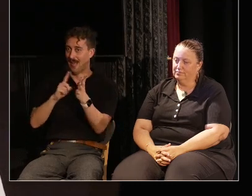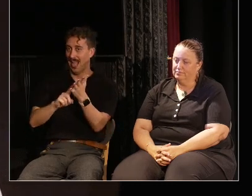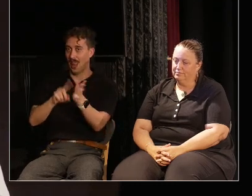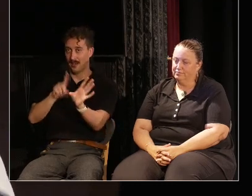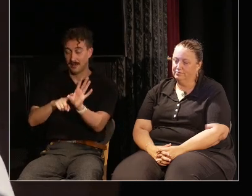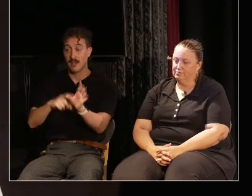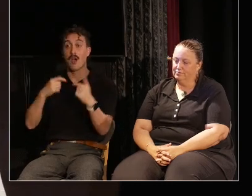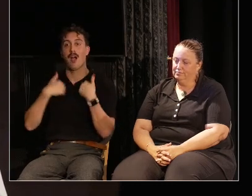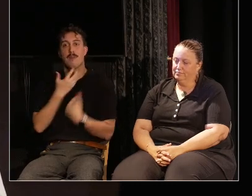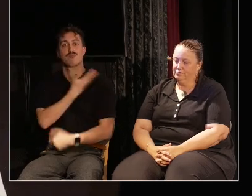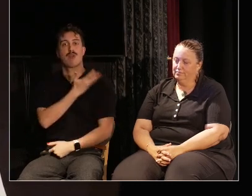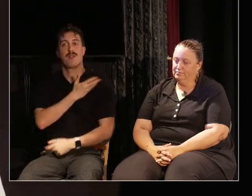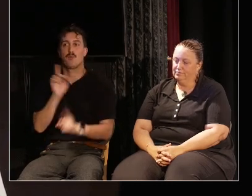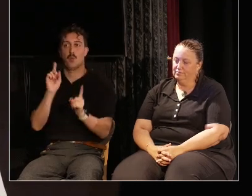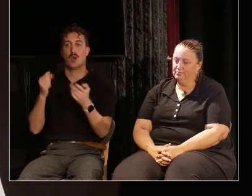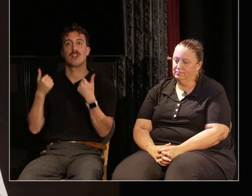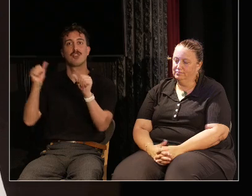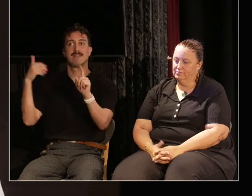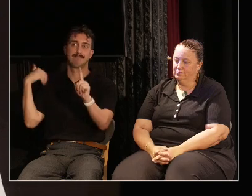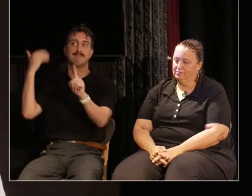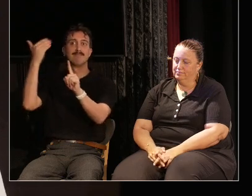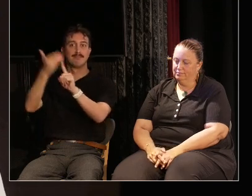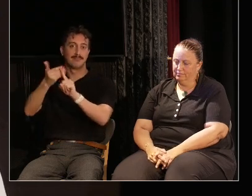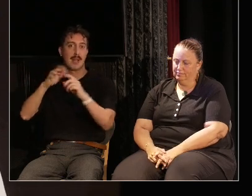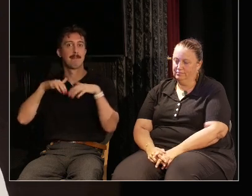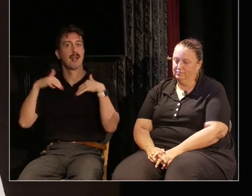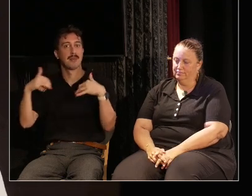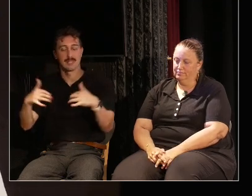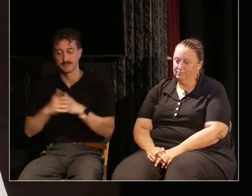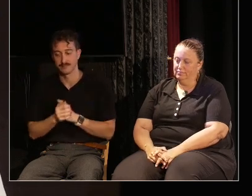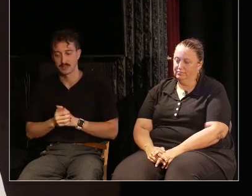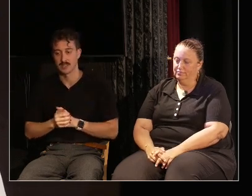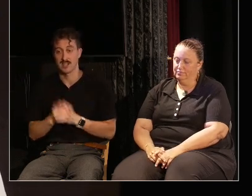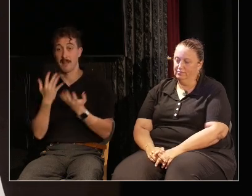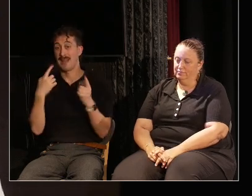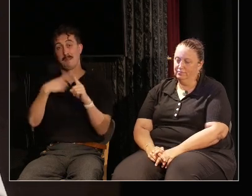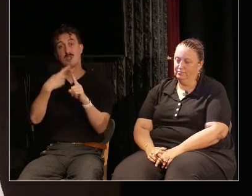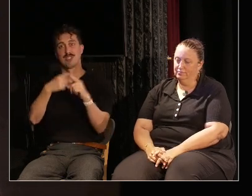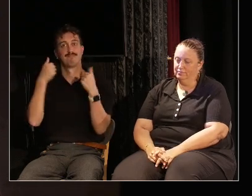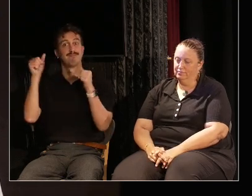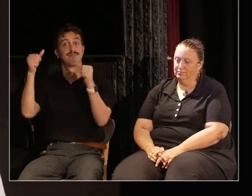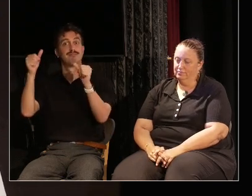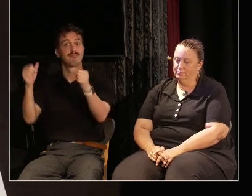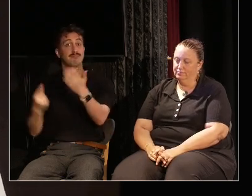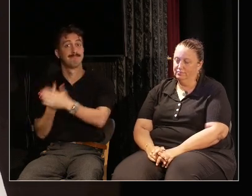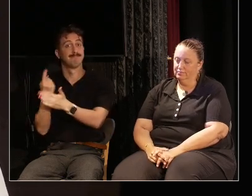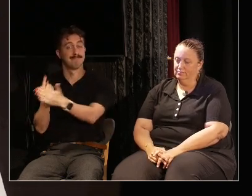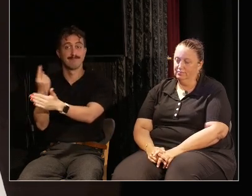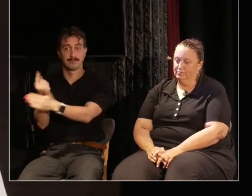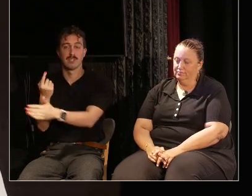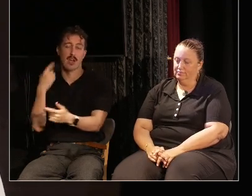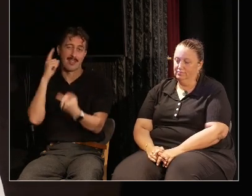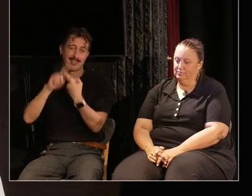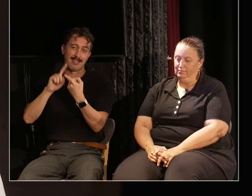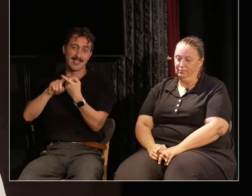we've achieved in the Parliament, and and many, I think, really positive things have been achieved, I think there are some things more to do. It is